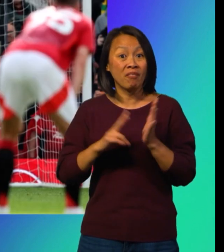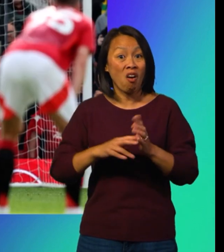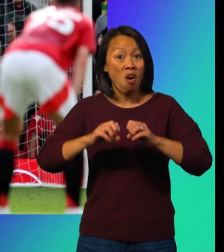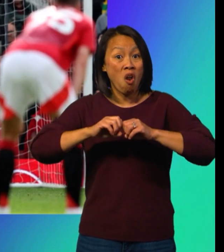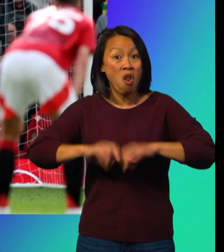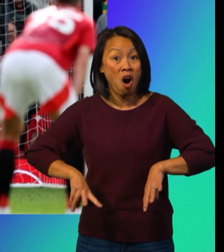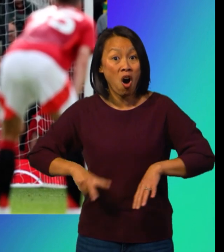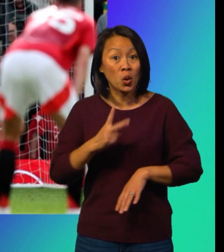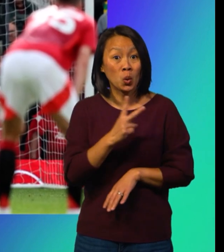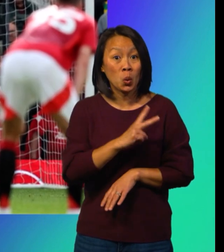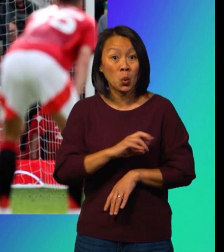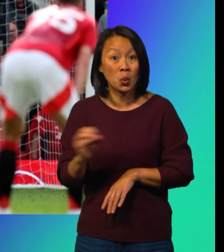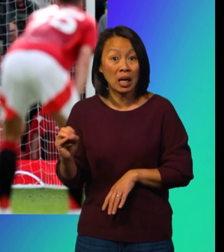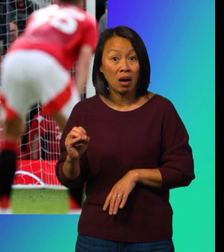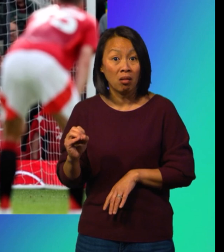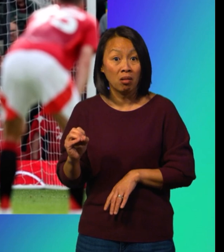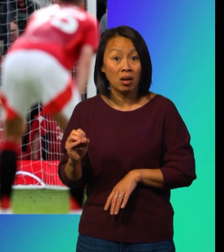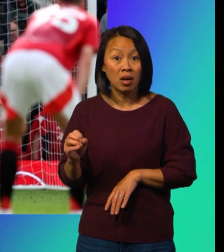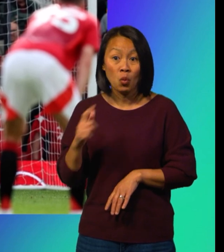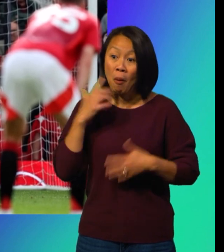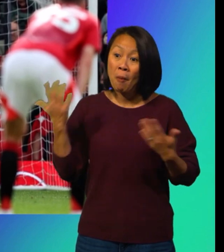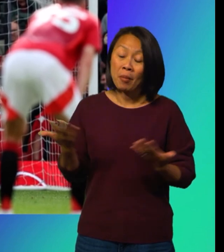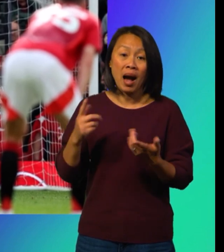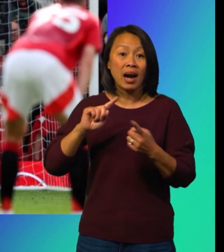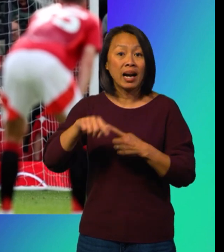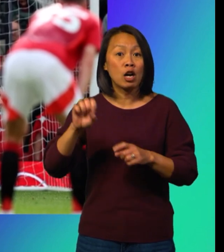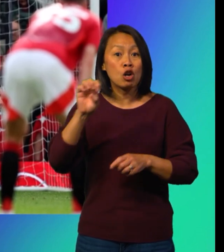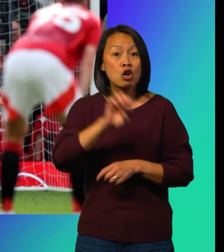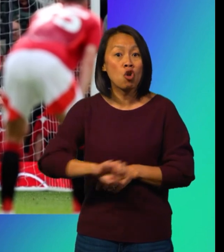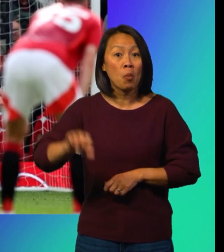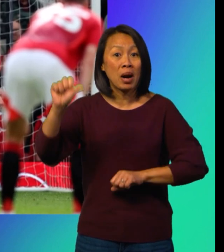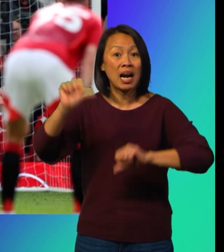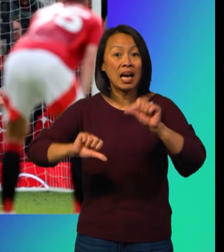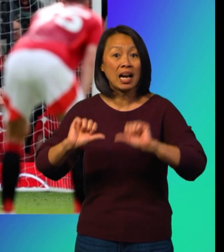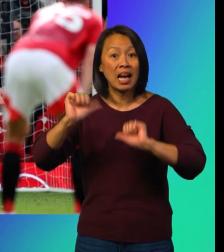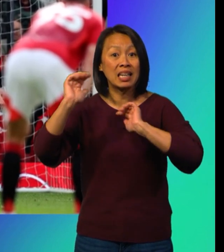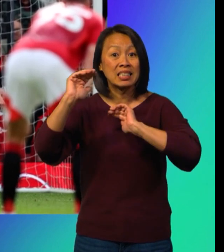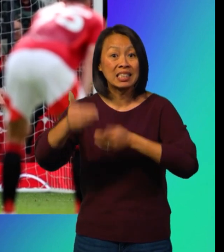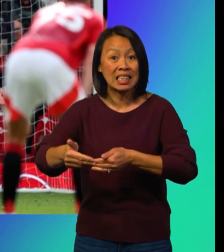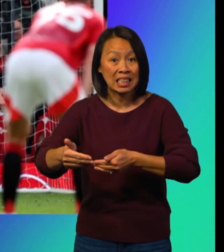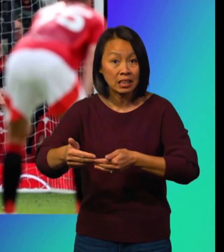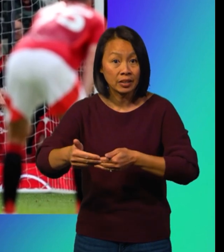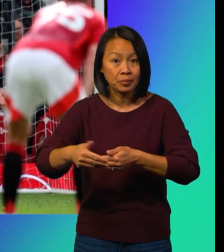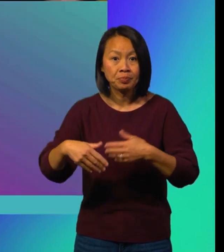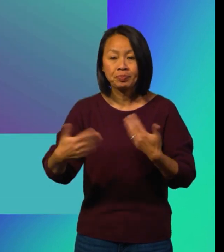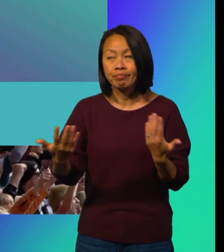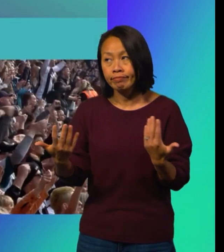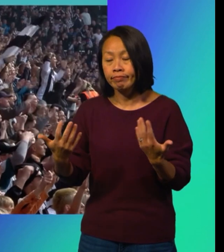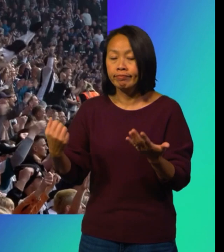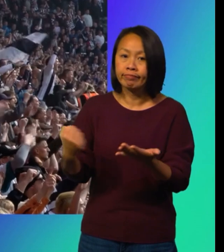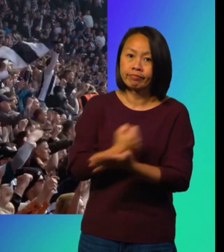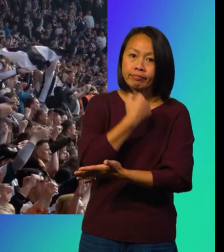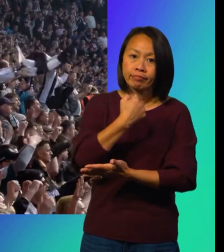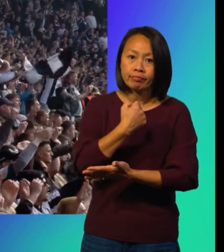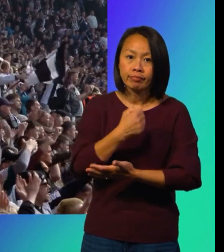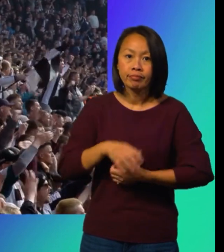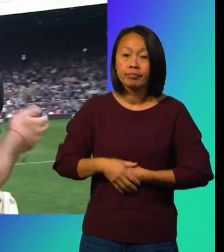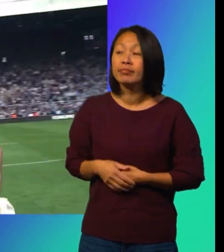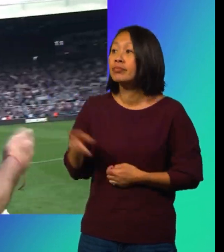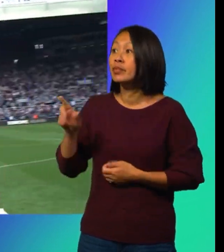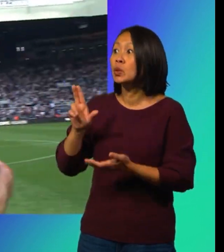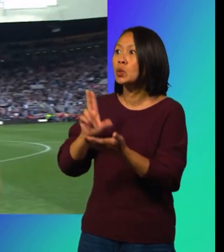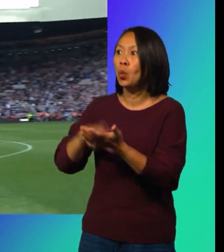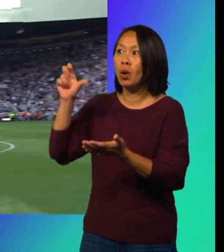lose 2-0, meaning they finished 6th and will play in the Europa League next season. Well, that defeat for Villa